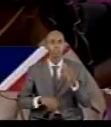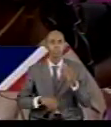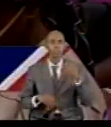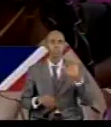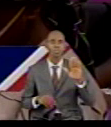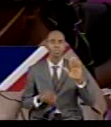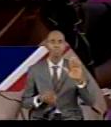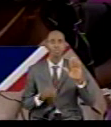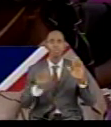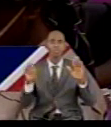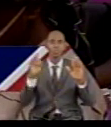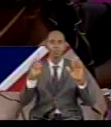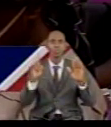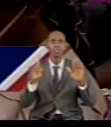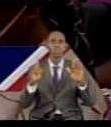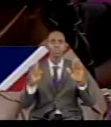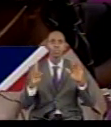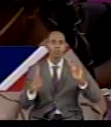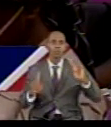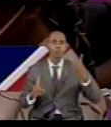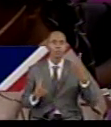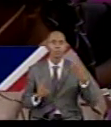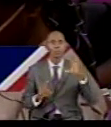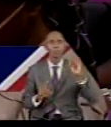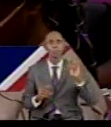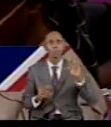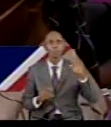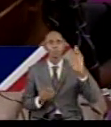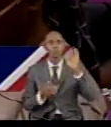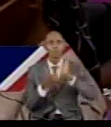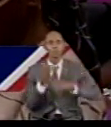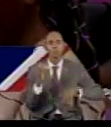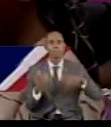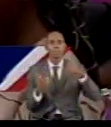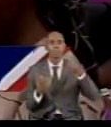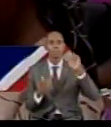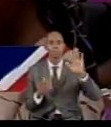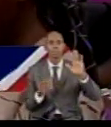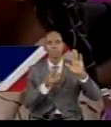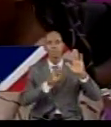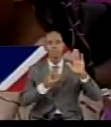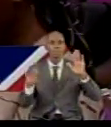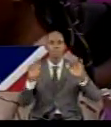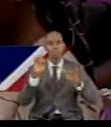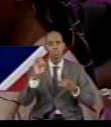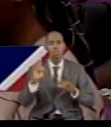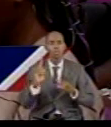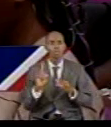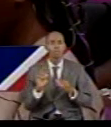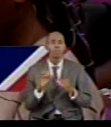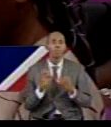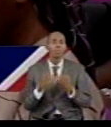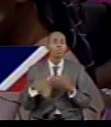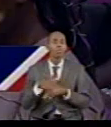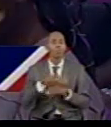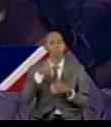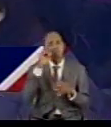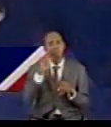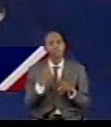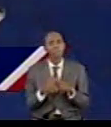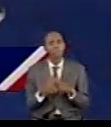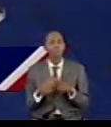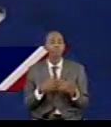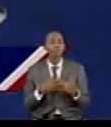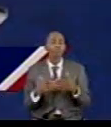from verse 1. 1 Corinthians chapter 15, verse 1. Moreover, brethren, I